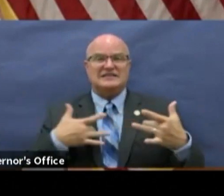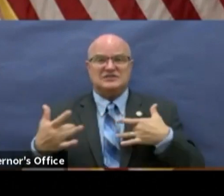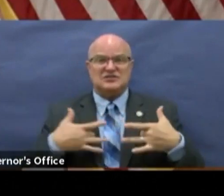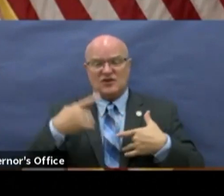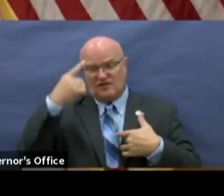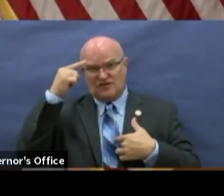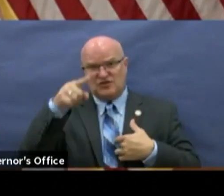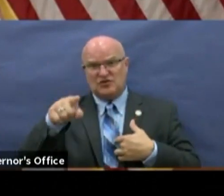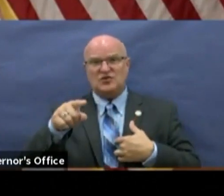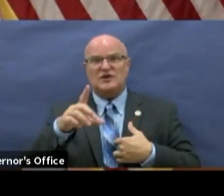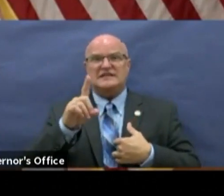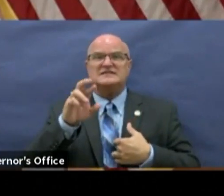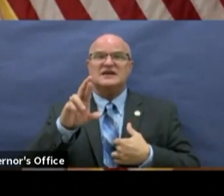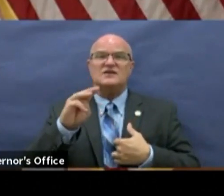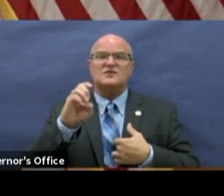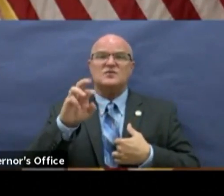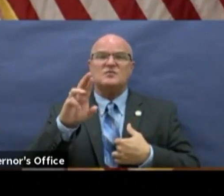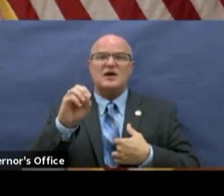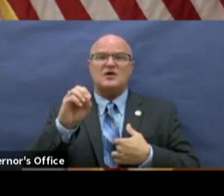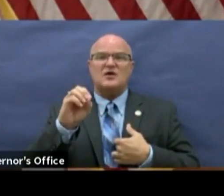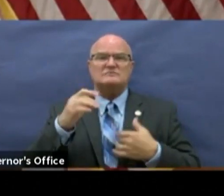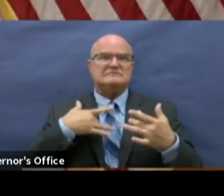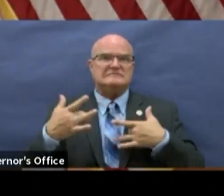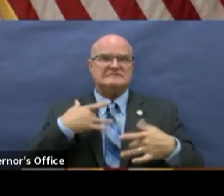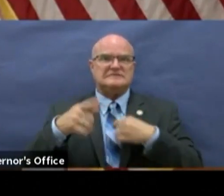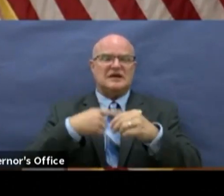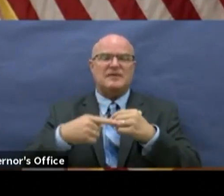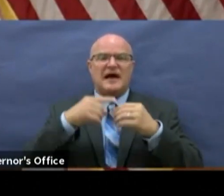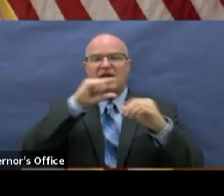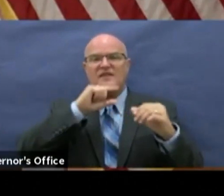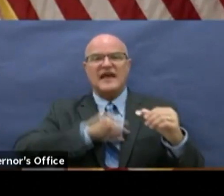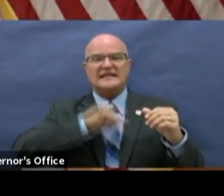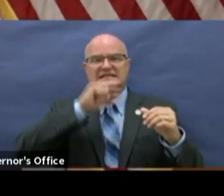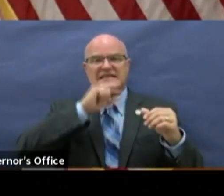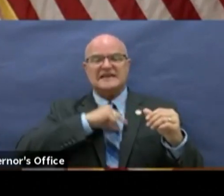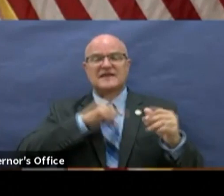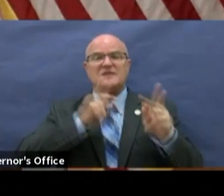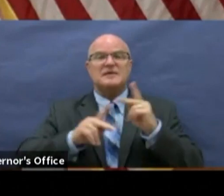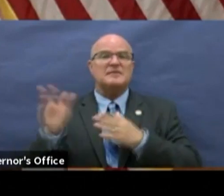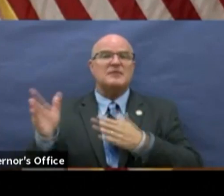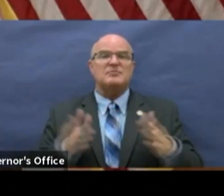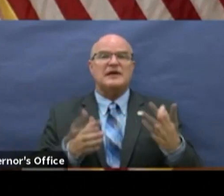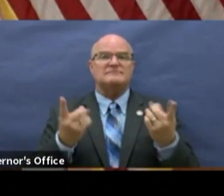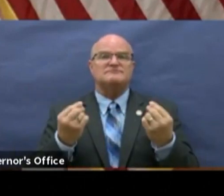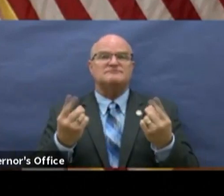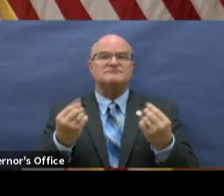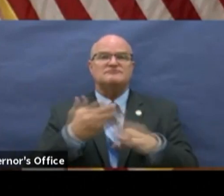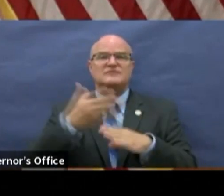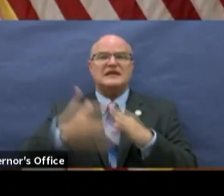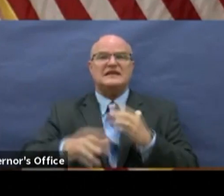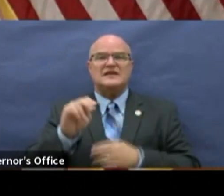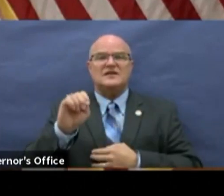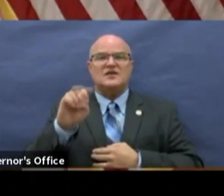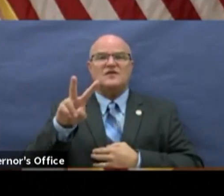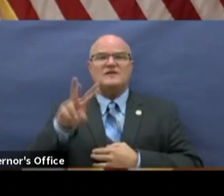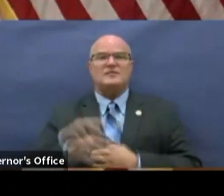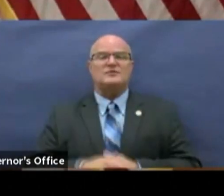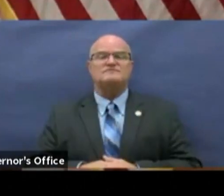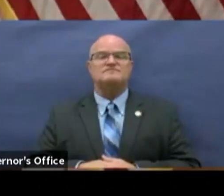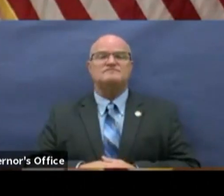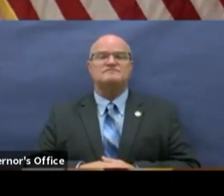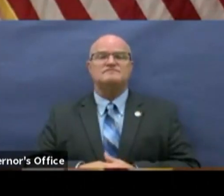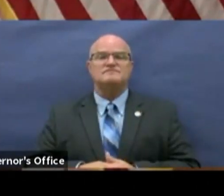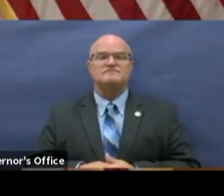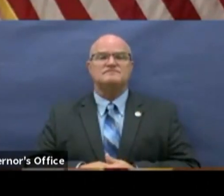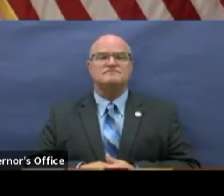Dr. Romero, are you about Thanksgiving holidays and people planning now for what they're going to do at the end of November? Well, that's a good